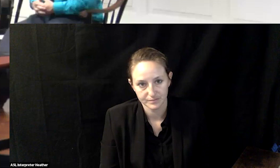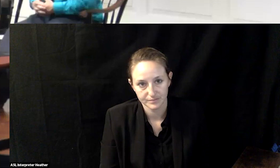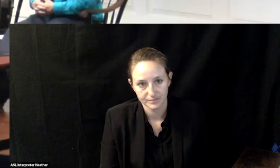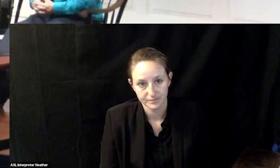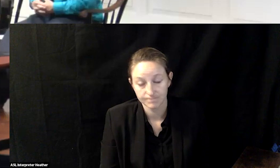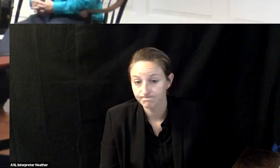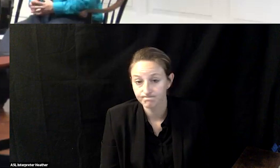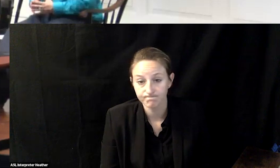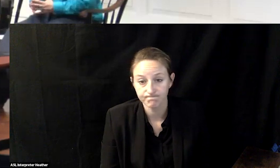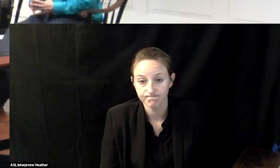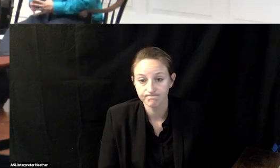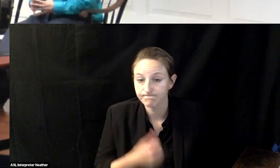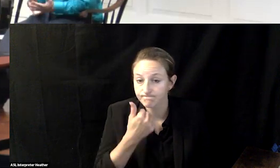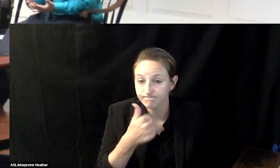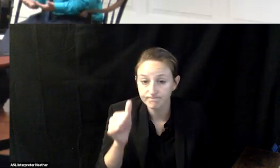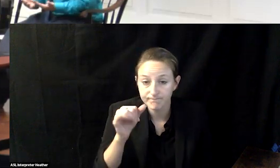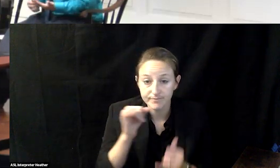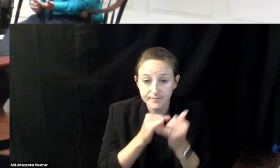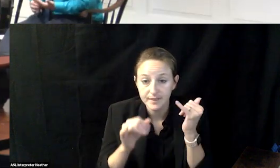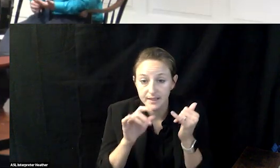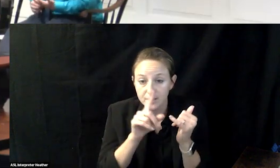If any final questions?